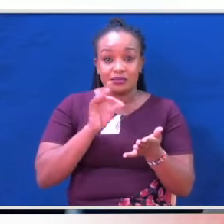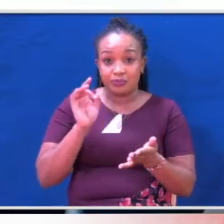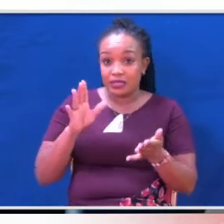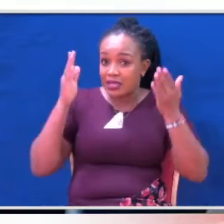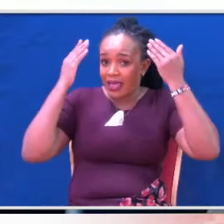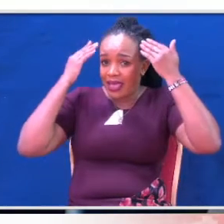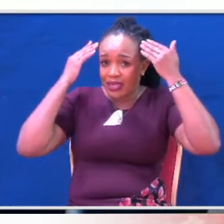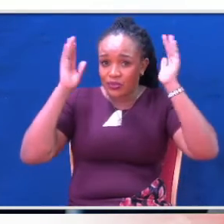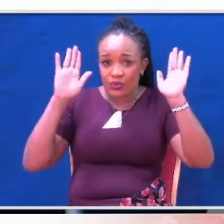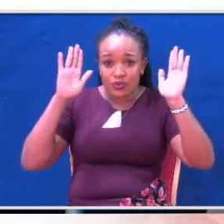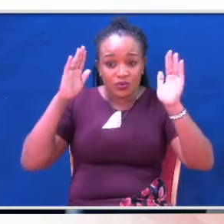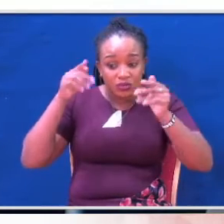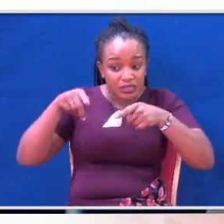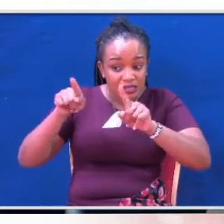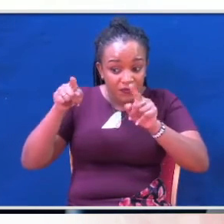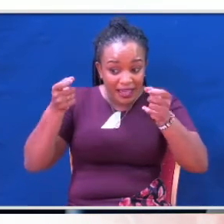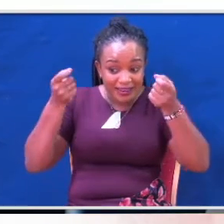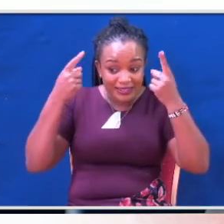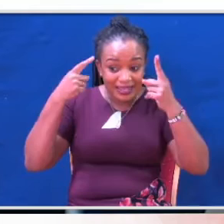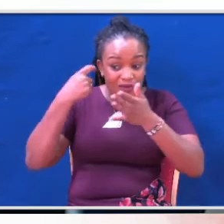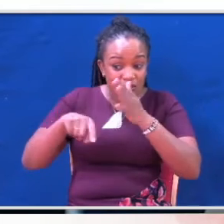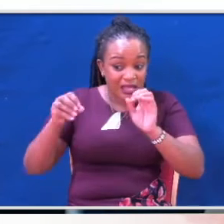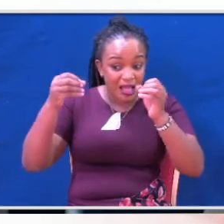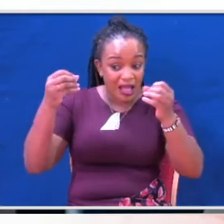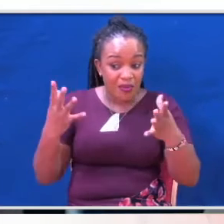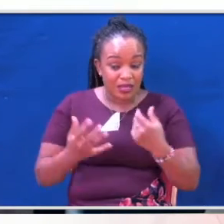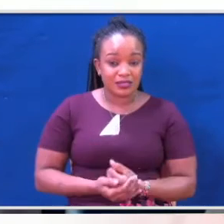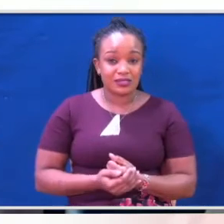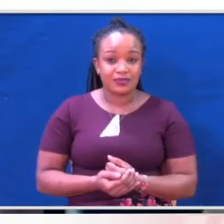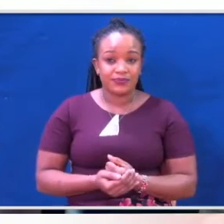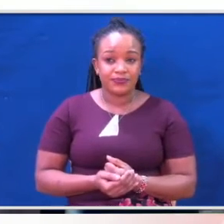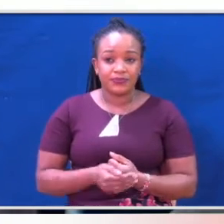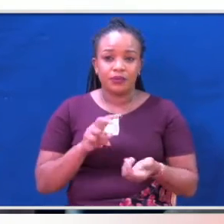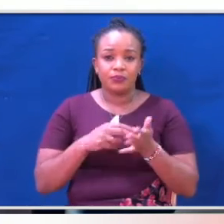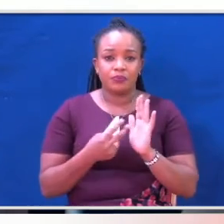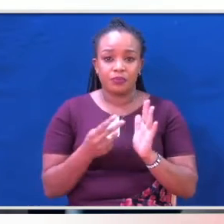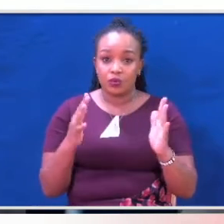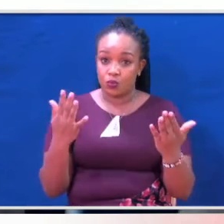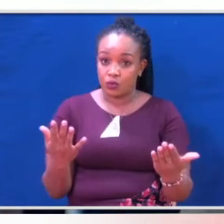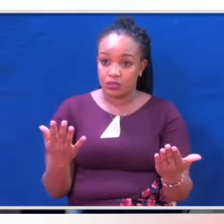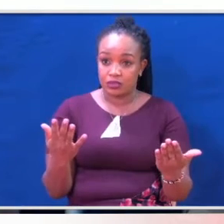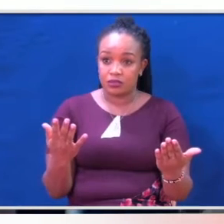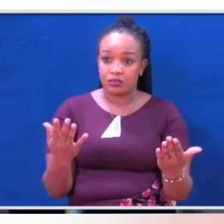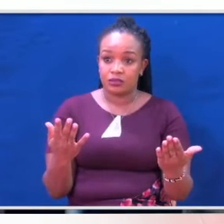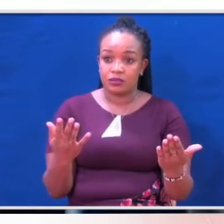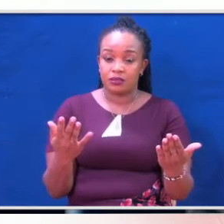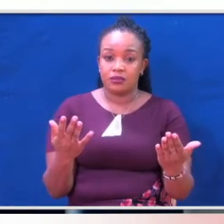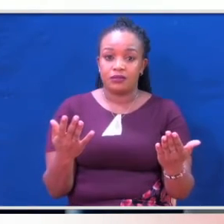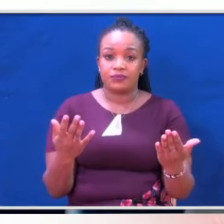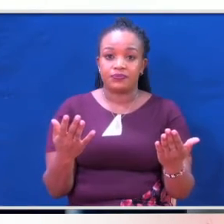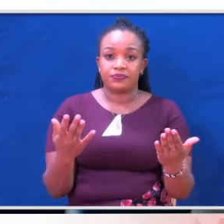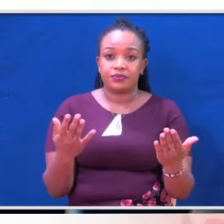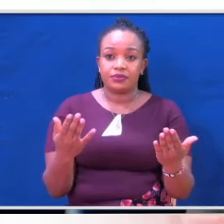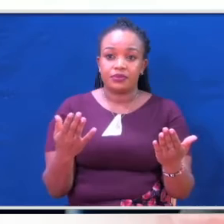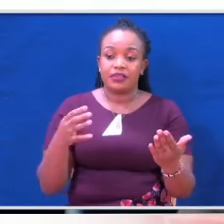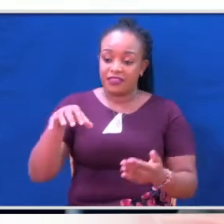kama mnajua bei ya mafuta imeenda kiasi gani. Kwa hivyo tungependa kueleza kwamba nauli tutajaribu